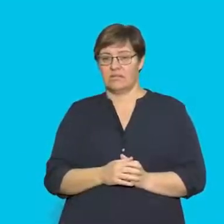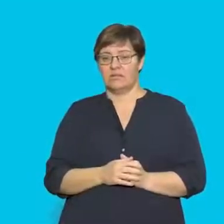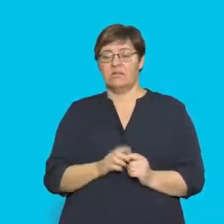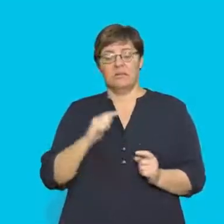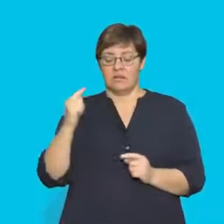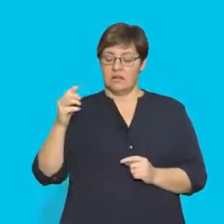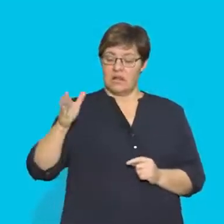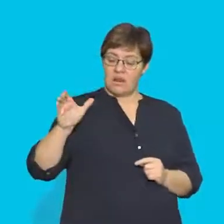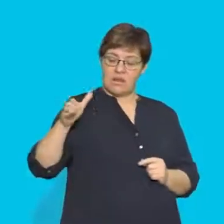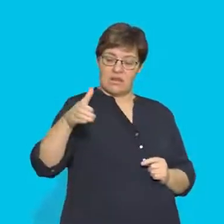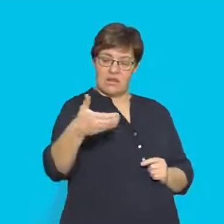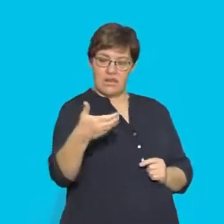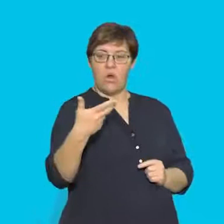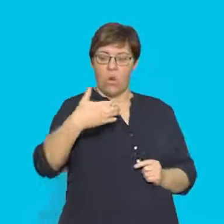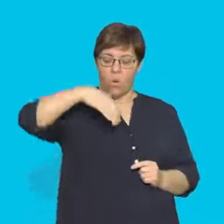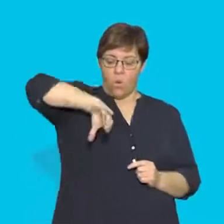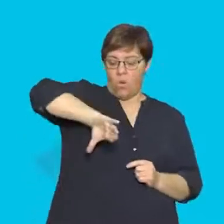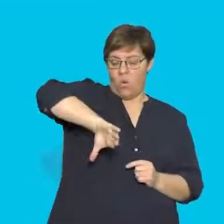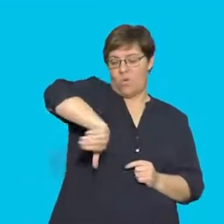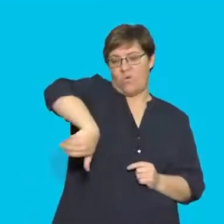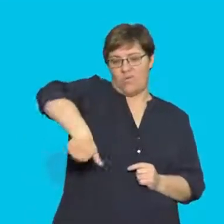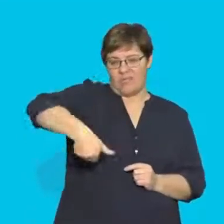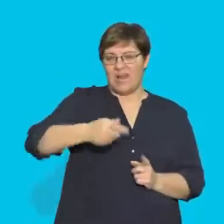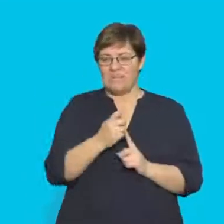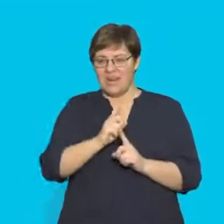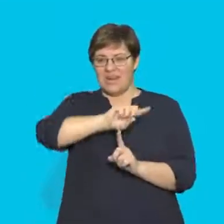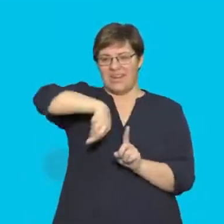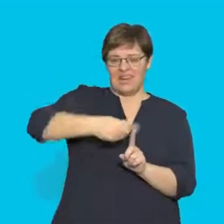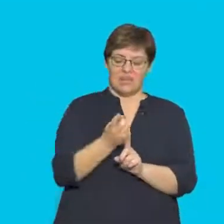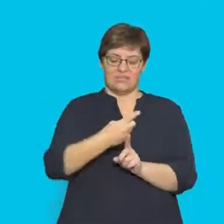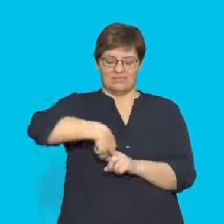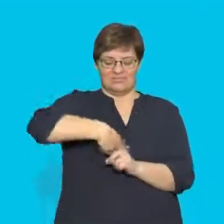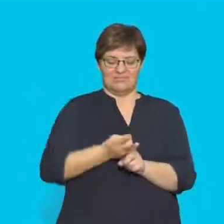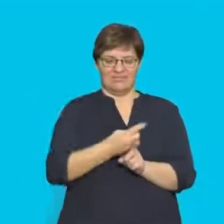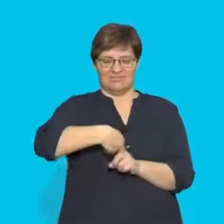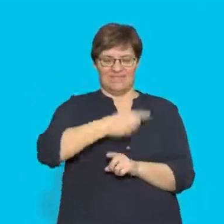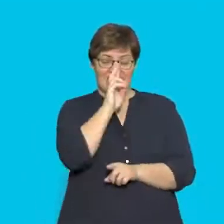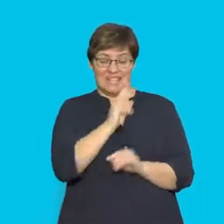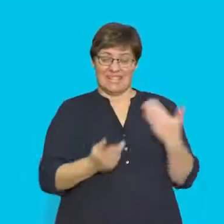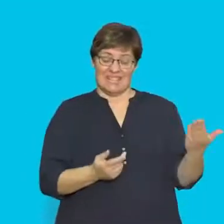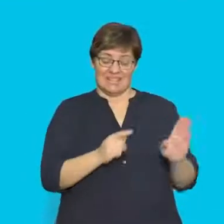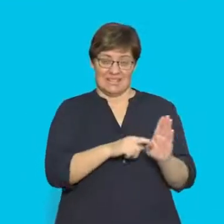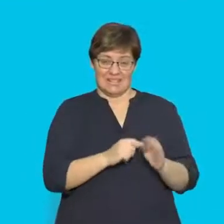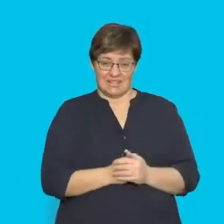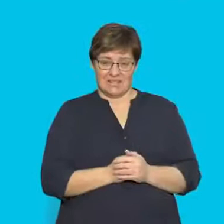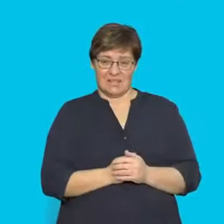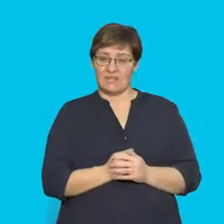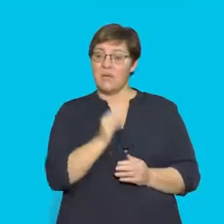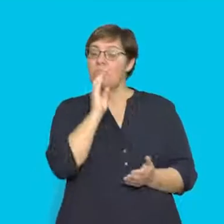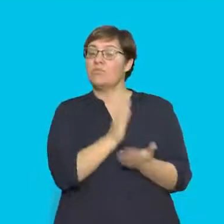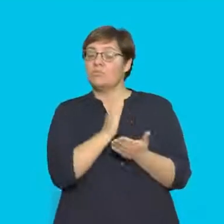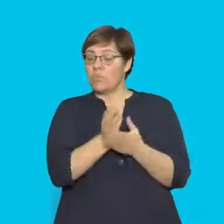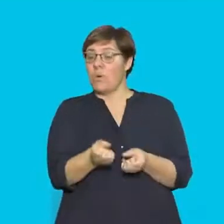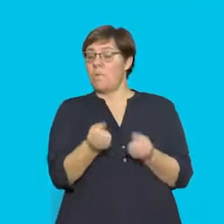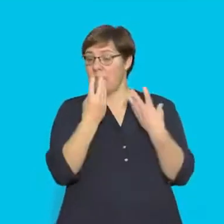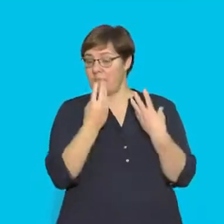Look, the direction that the compass needle was pointing in changes. And I want to just make sure we've